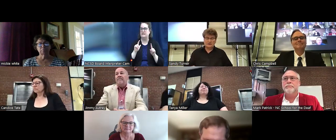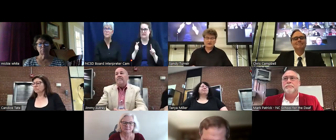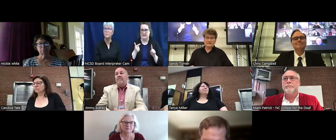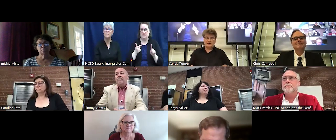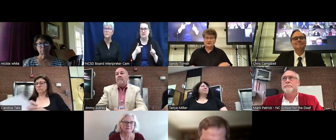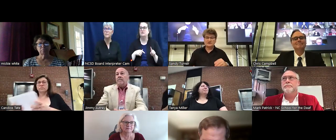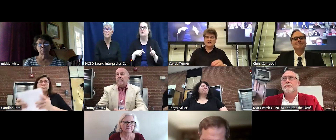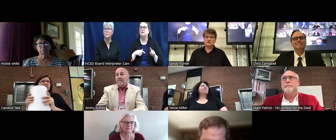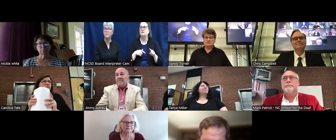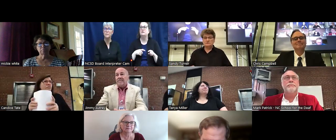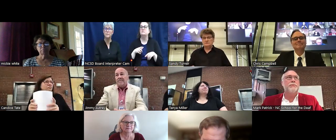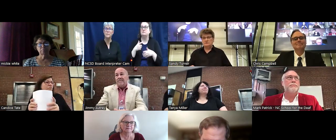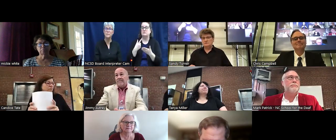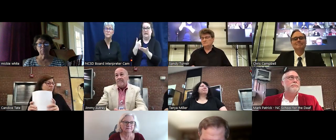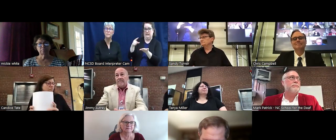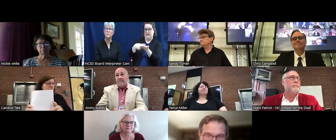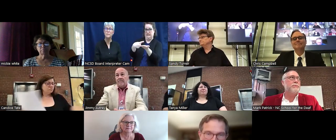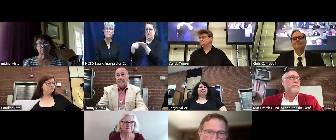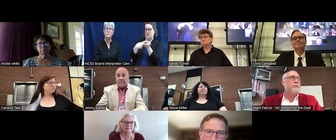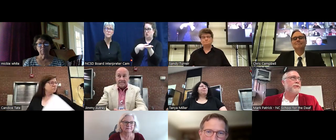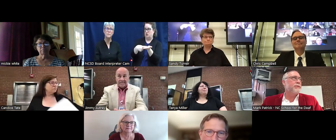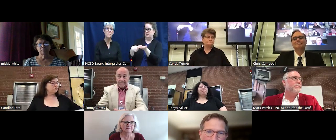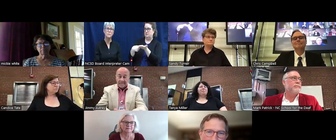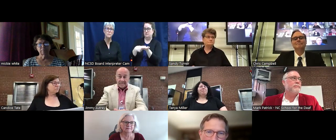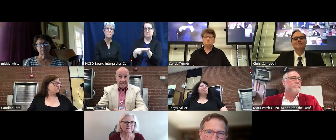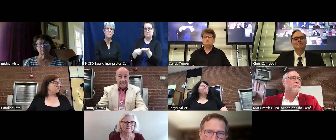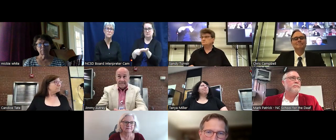Okay, do we have any discussion?